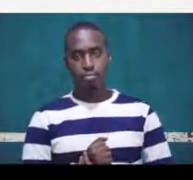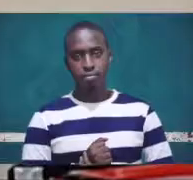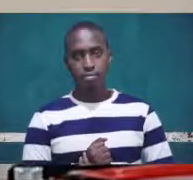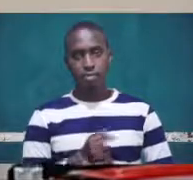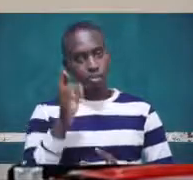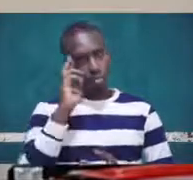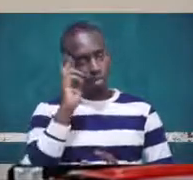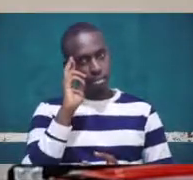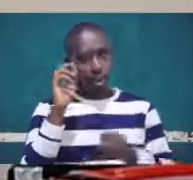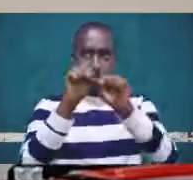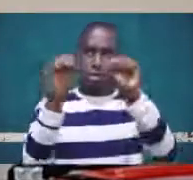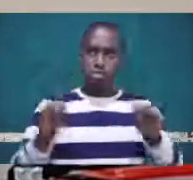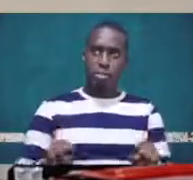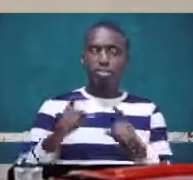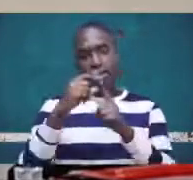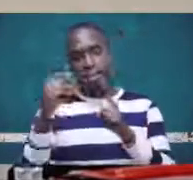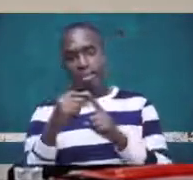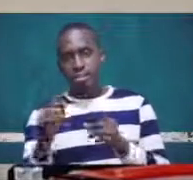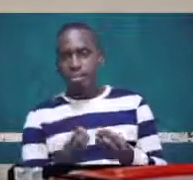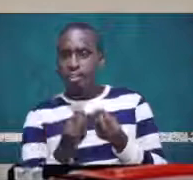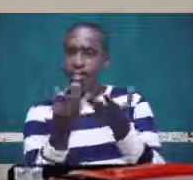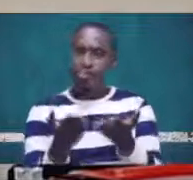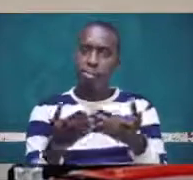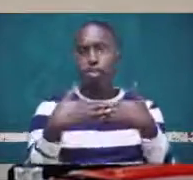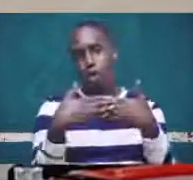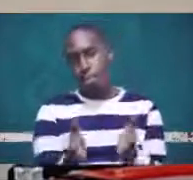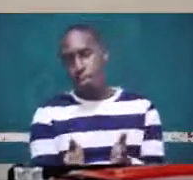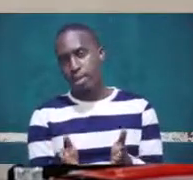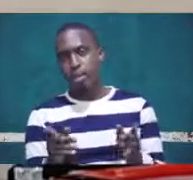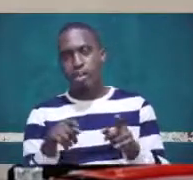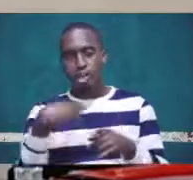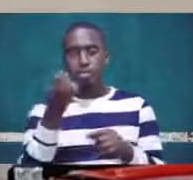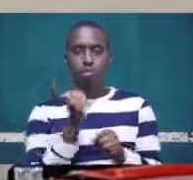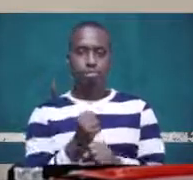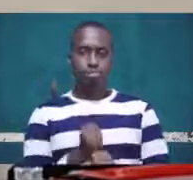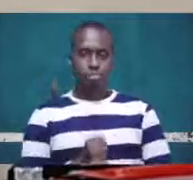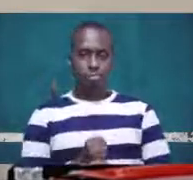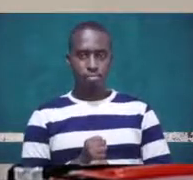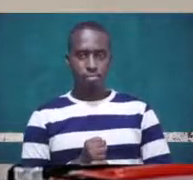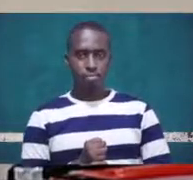you remember the posters, the letters, then delivery, then you open, then you start acting.